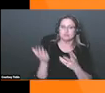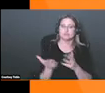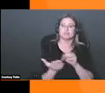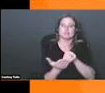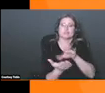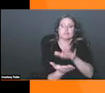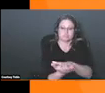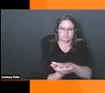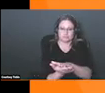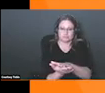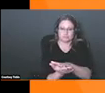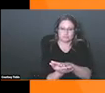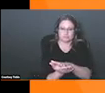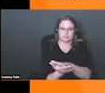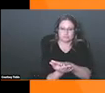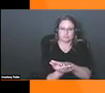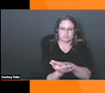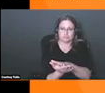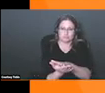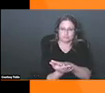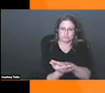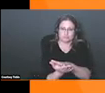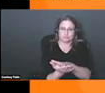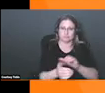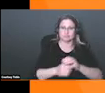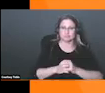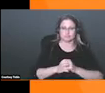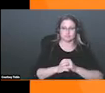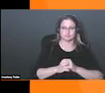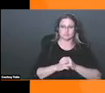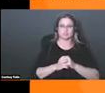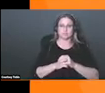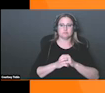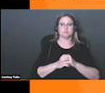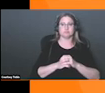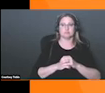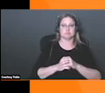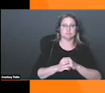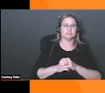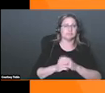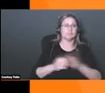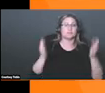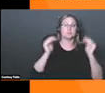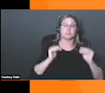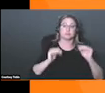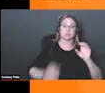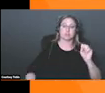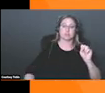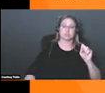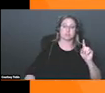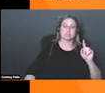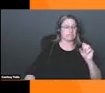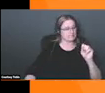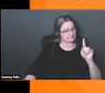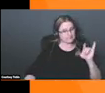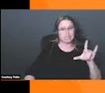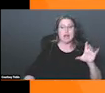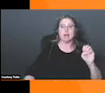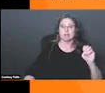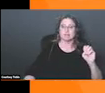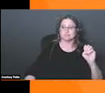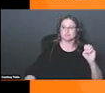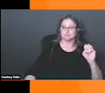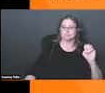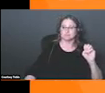or the name that's on the website. Style. I mean, again, this is the